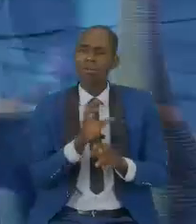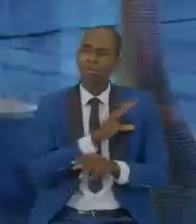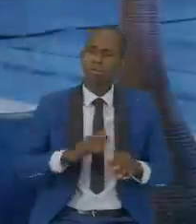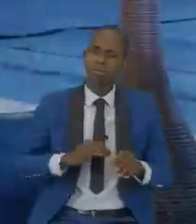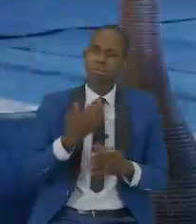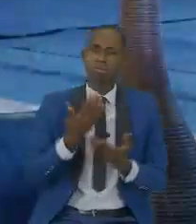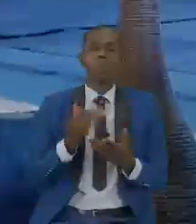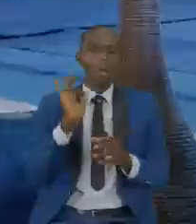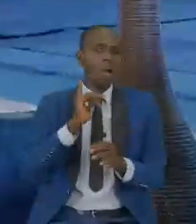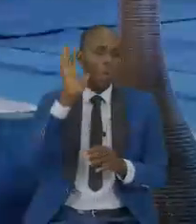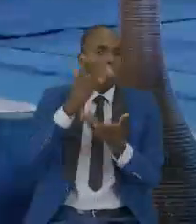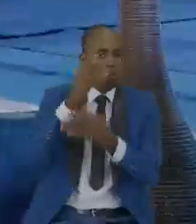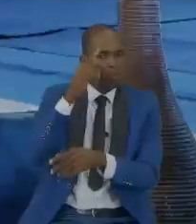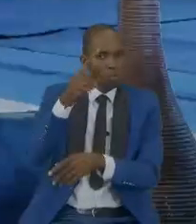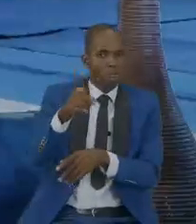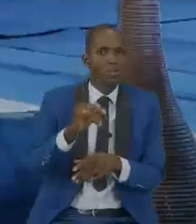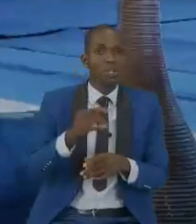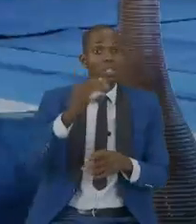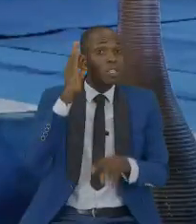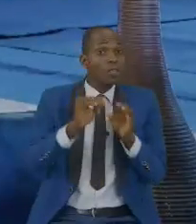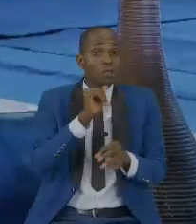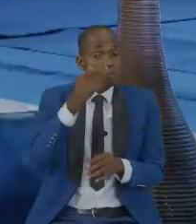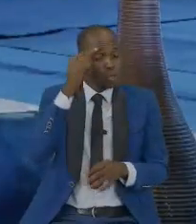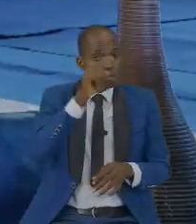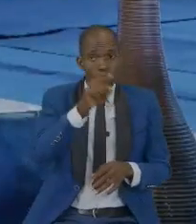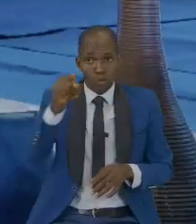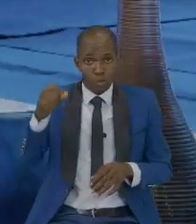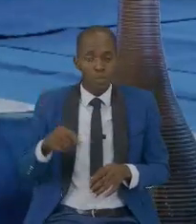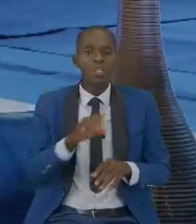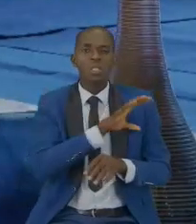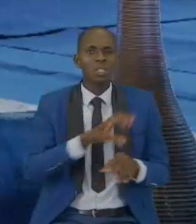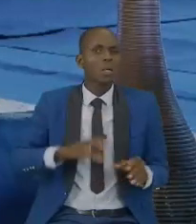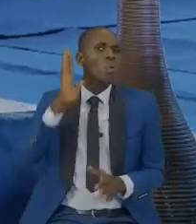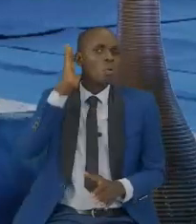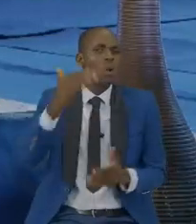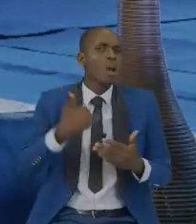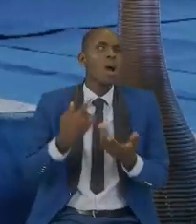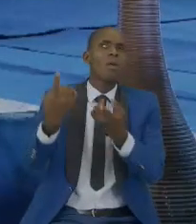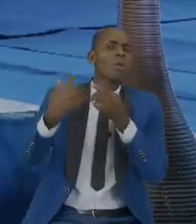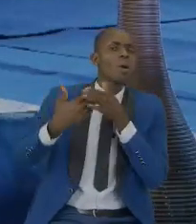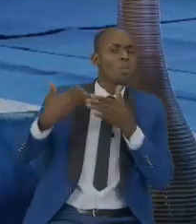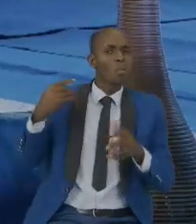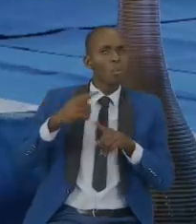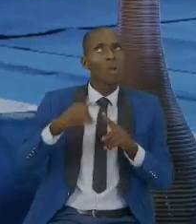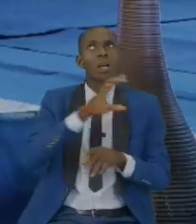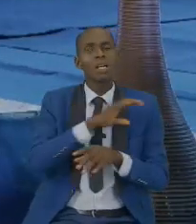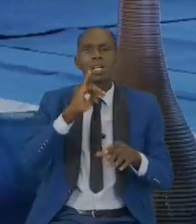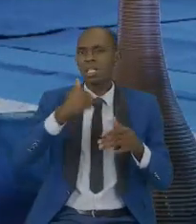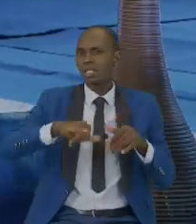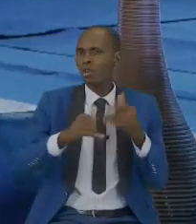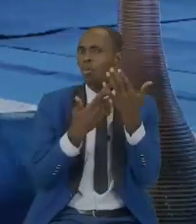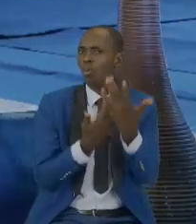not slack. Christ could have come, but because of you, he says, I'll wait. Tonight, I'll give